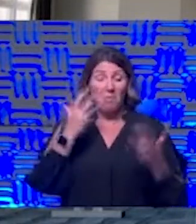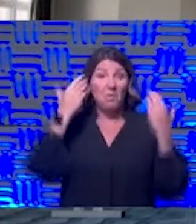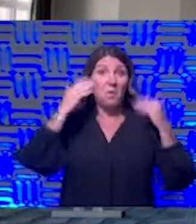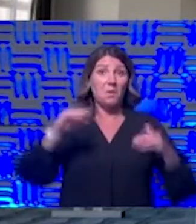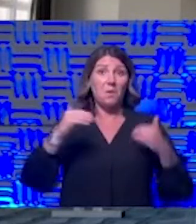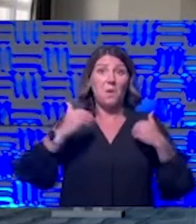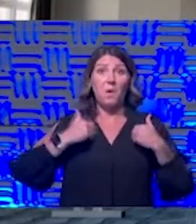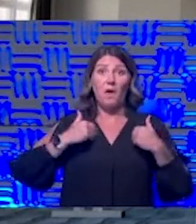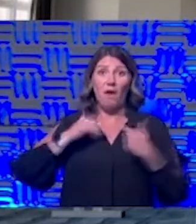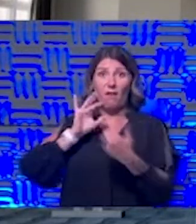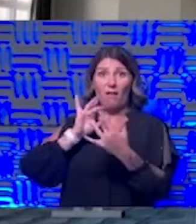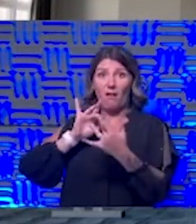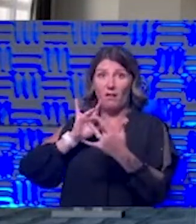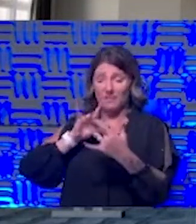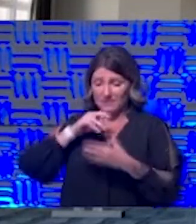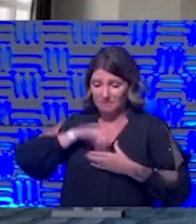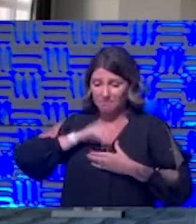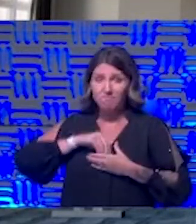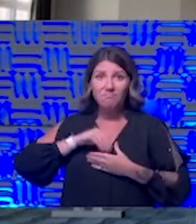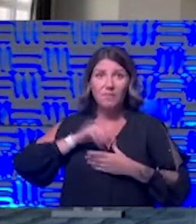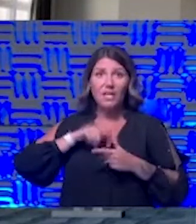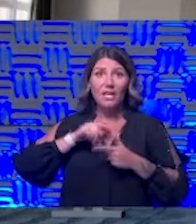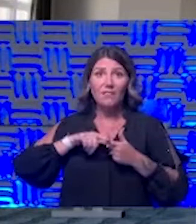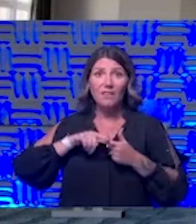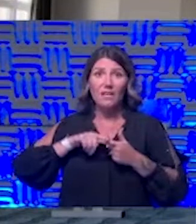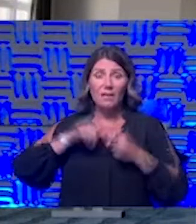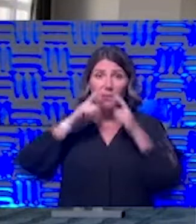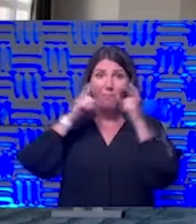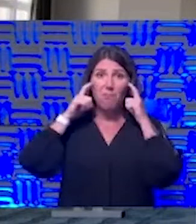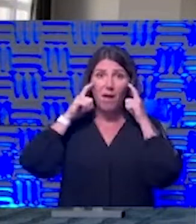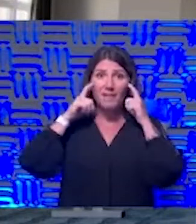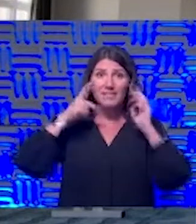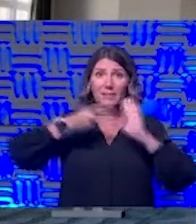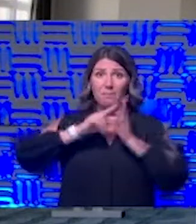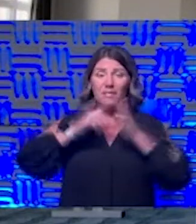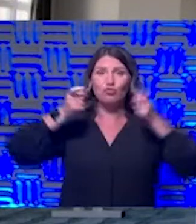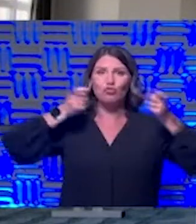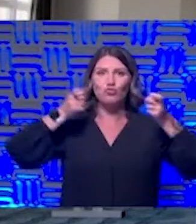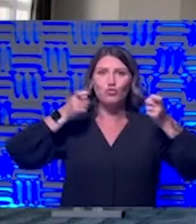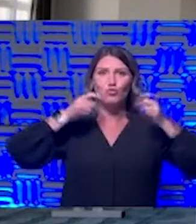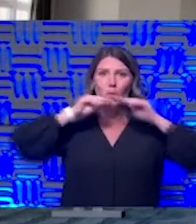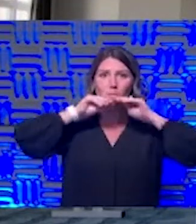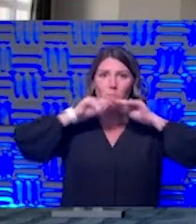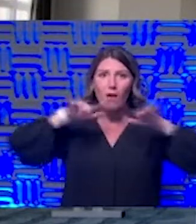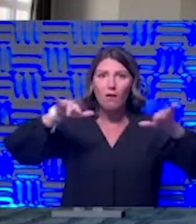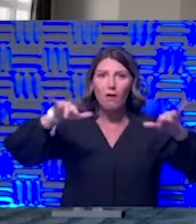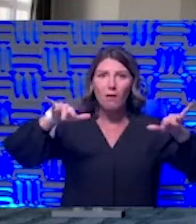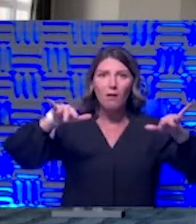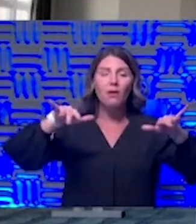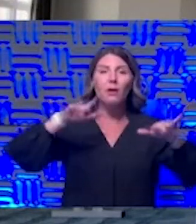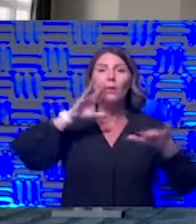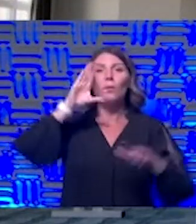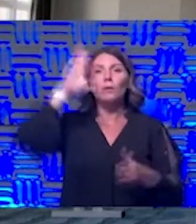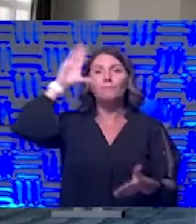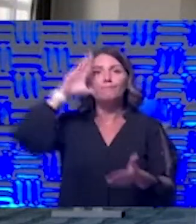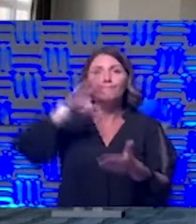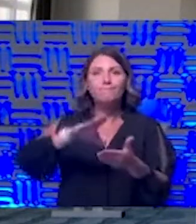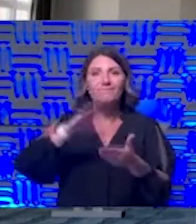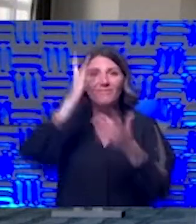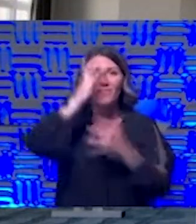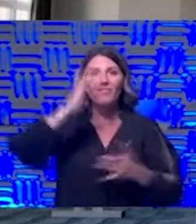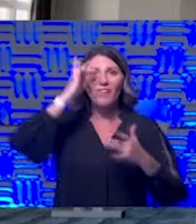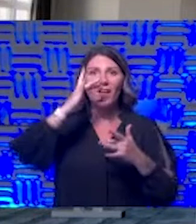with it. Keeping the source control, so keeping the mask on yourself, will help decrease the amount of virus that's expelled into